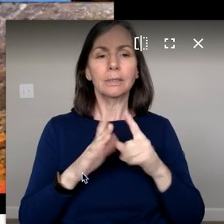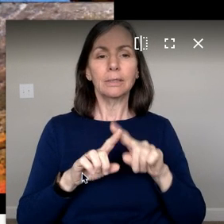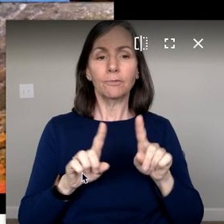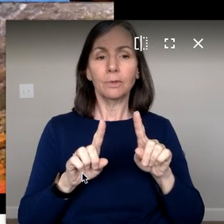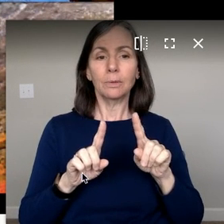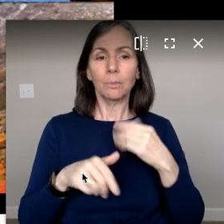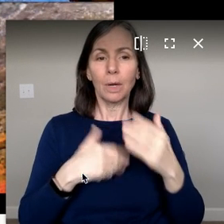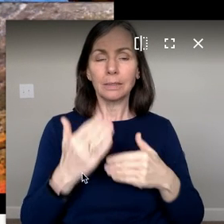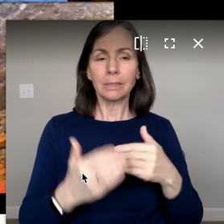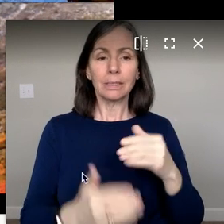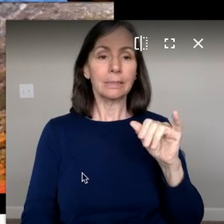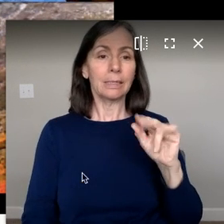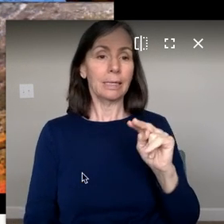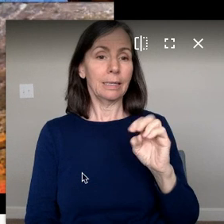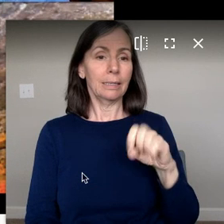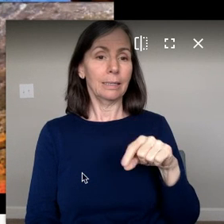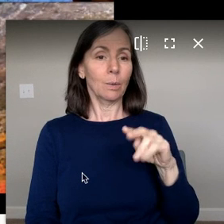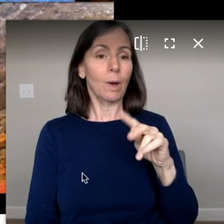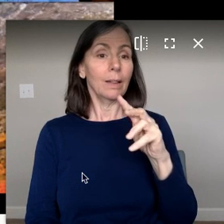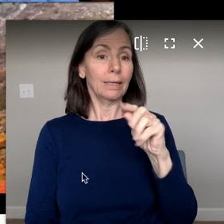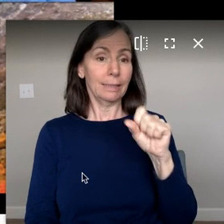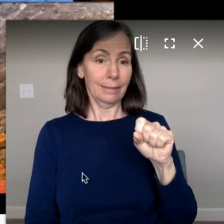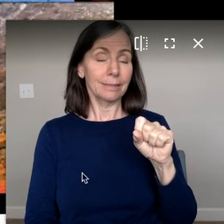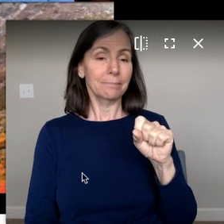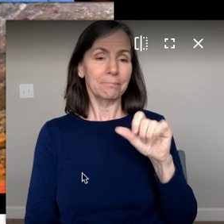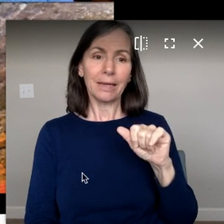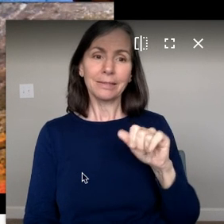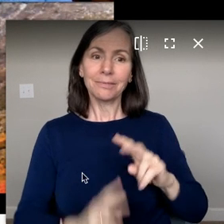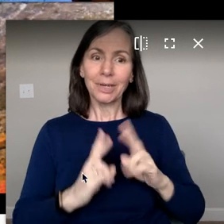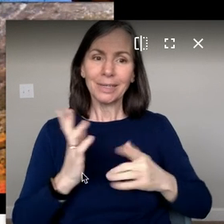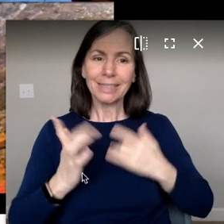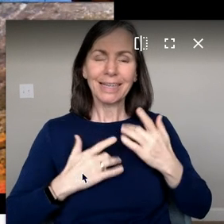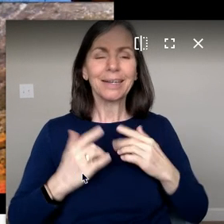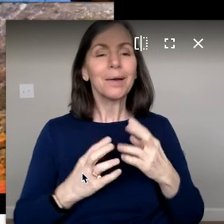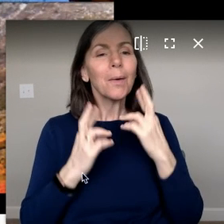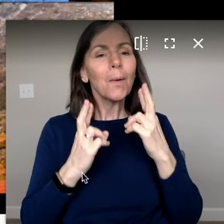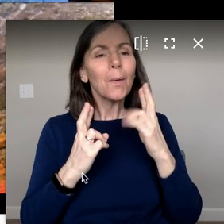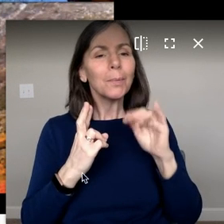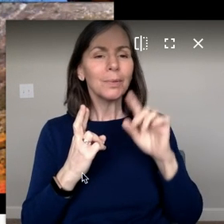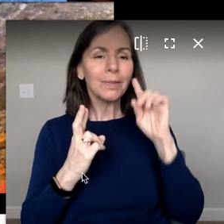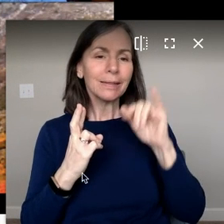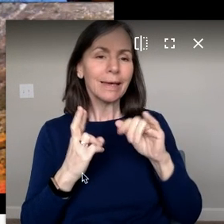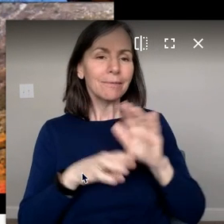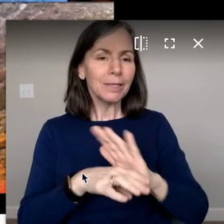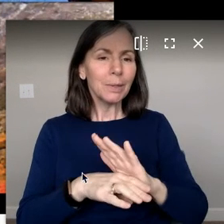very exciting. So we hope that you found this video helpful. We